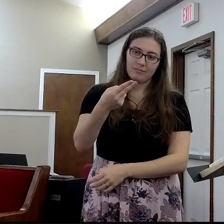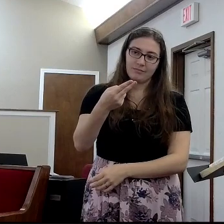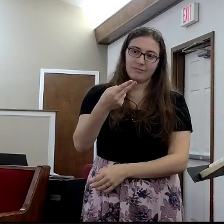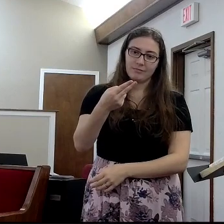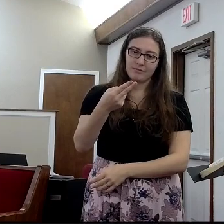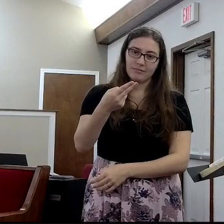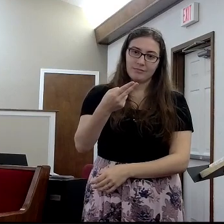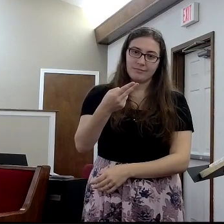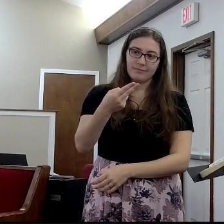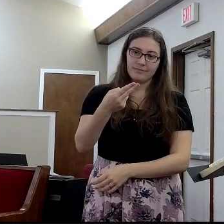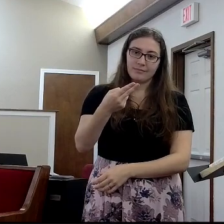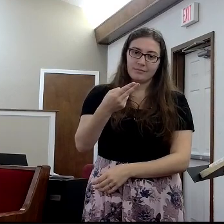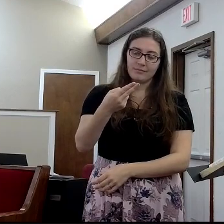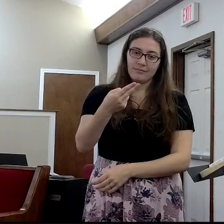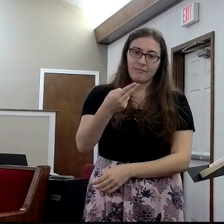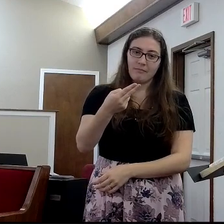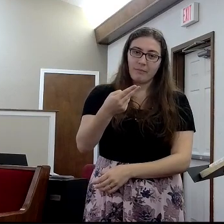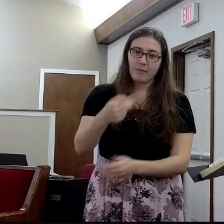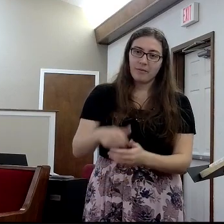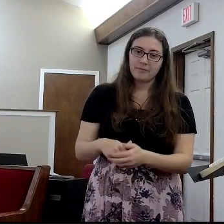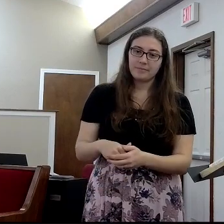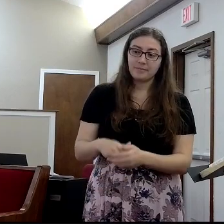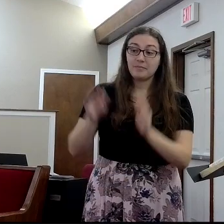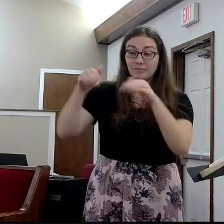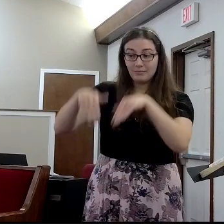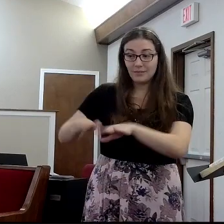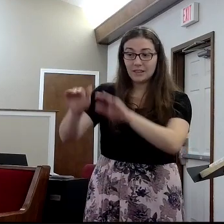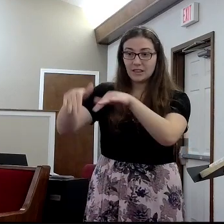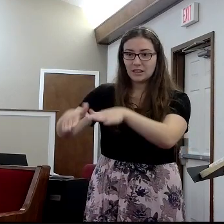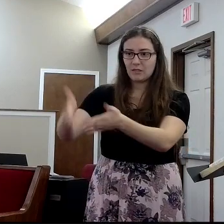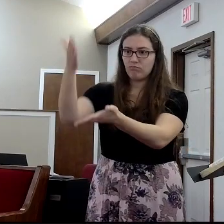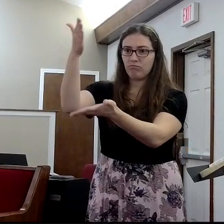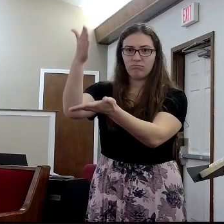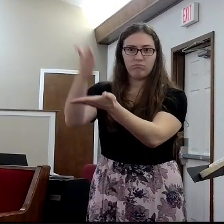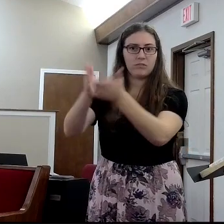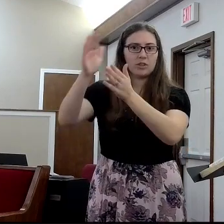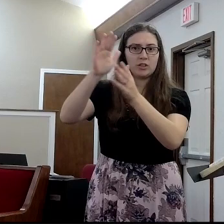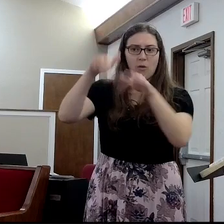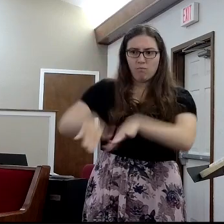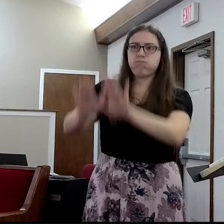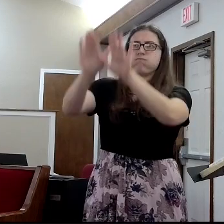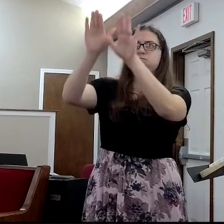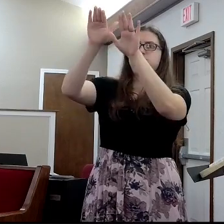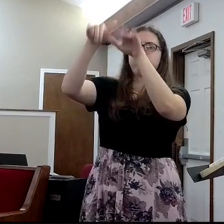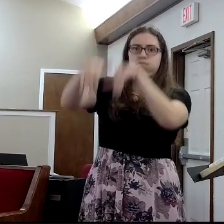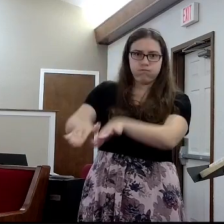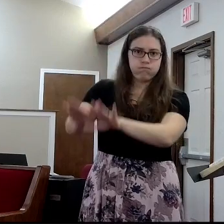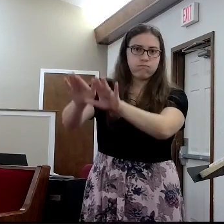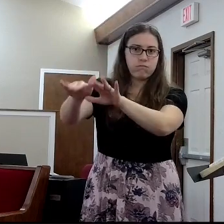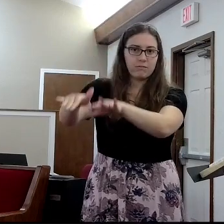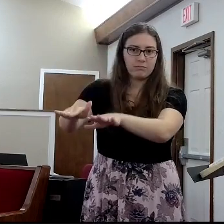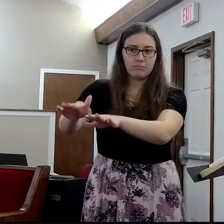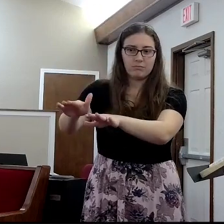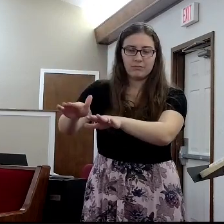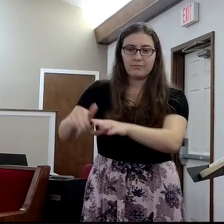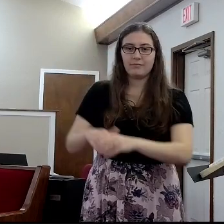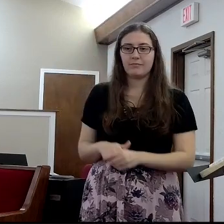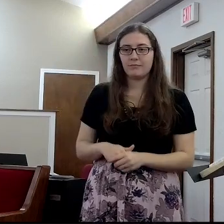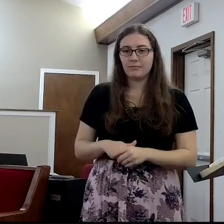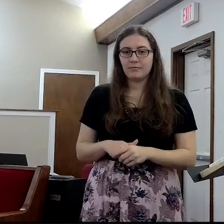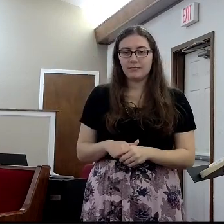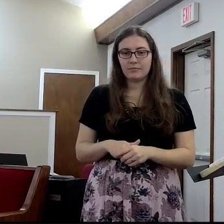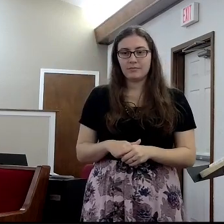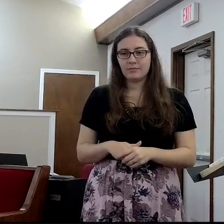Jonah over. The Bible says, so they took up Jonah and cast him forth into the sea, and the sea ceased from her